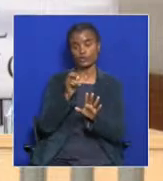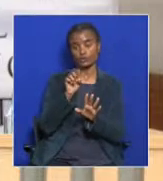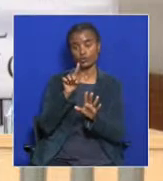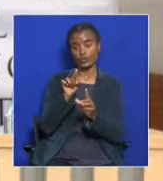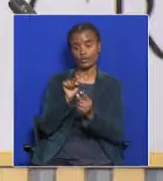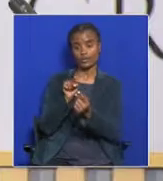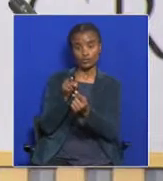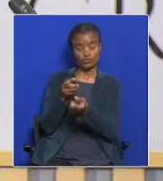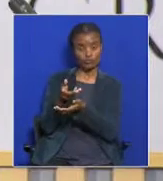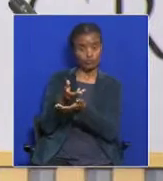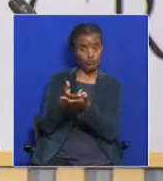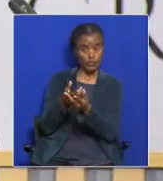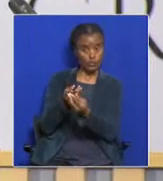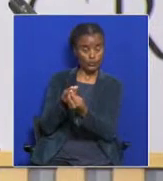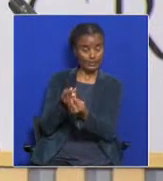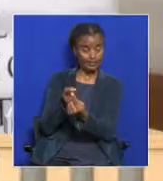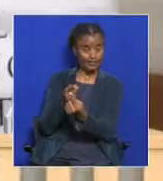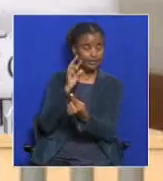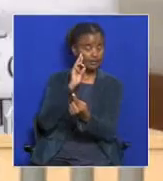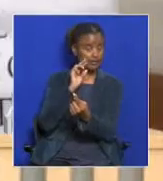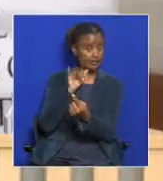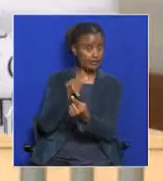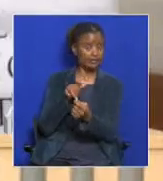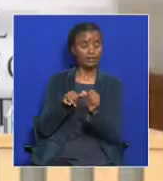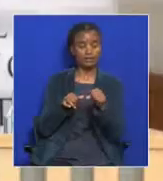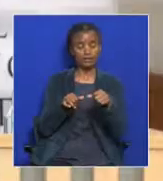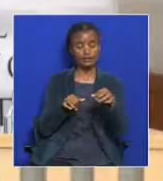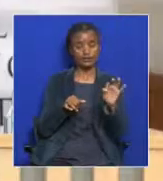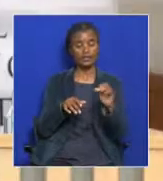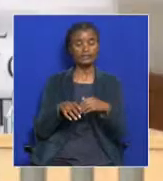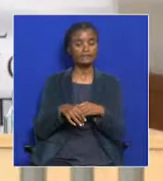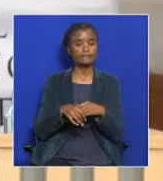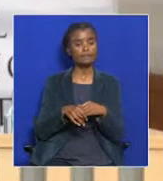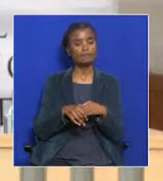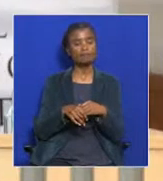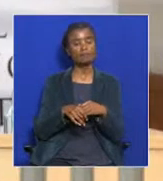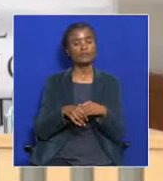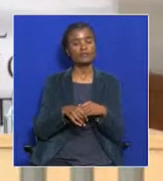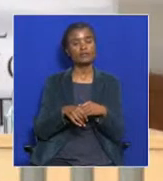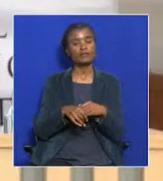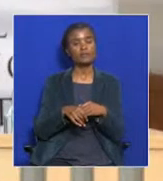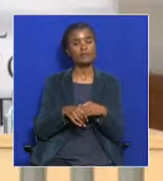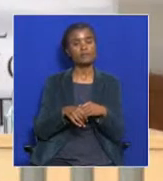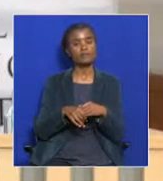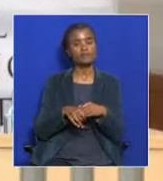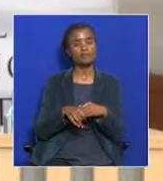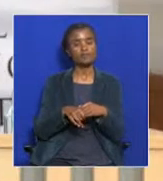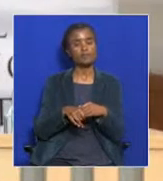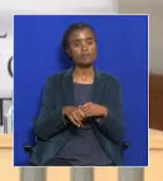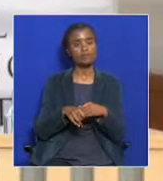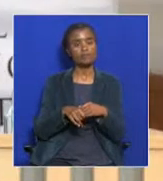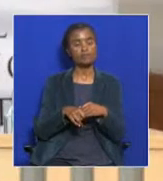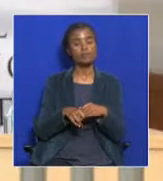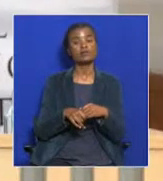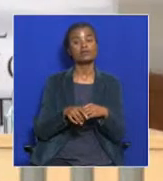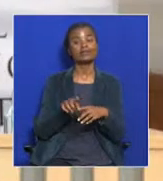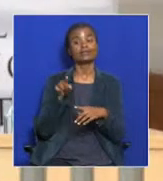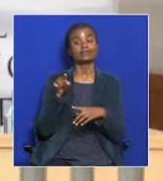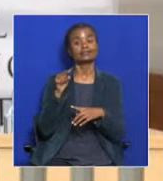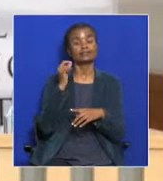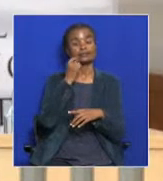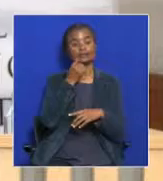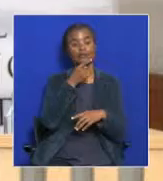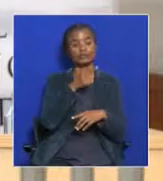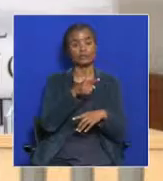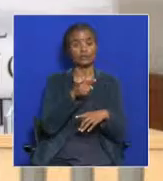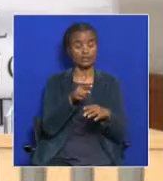remember that? That's correct, Commissioner. And where he then says, at your 45, according to